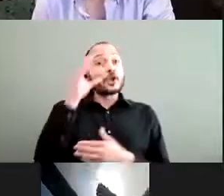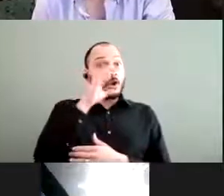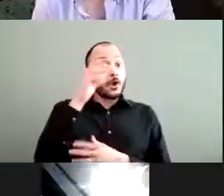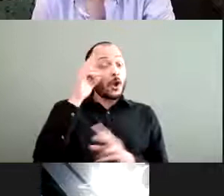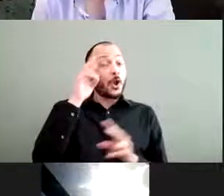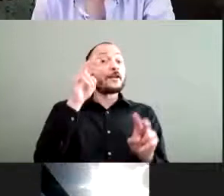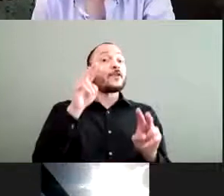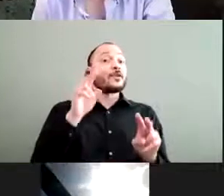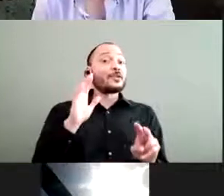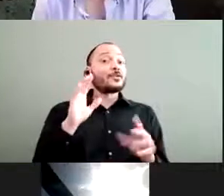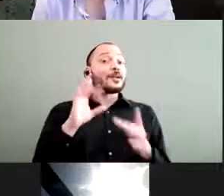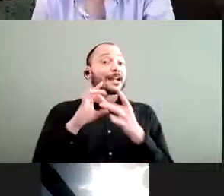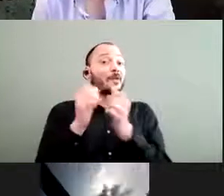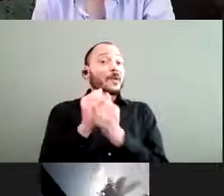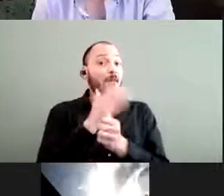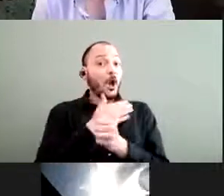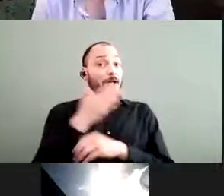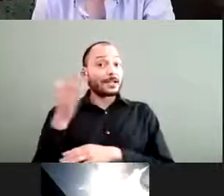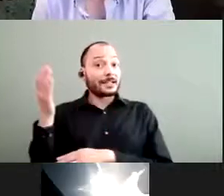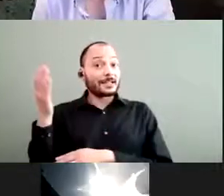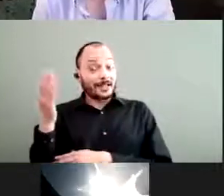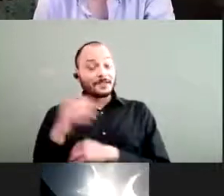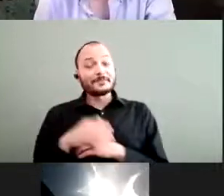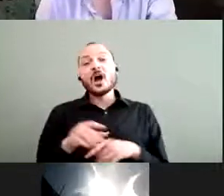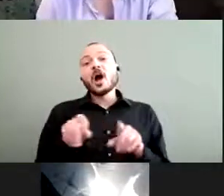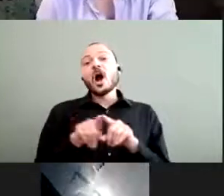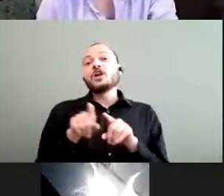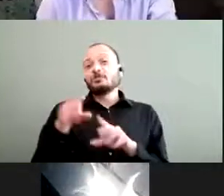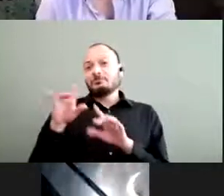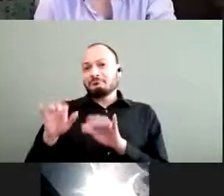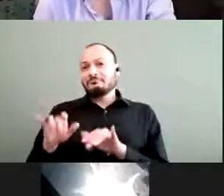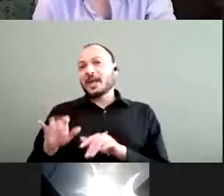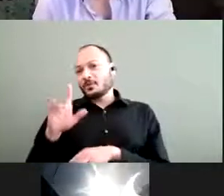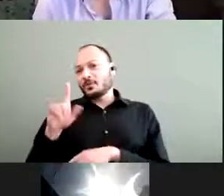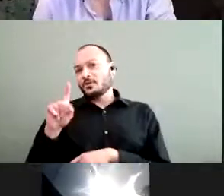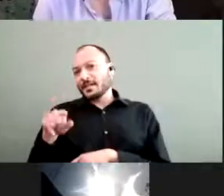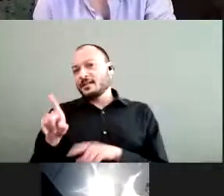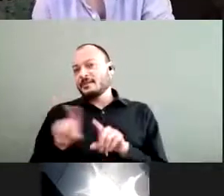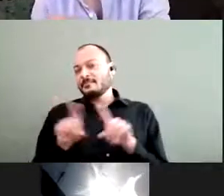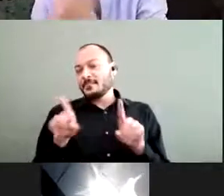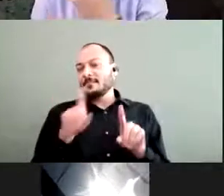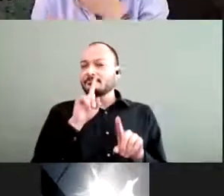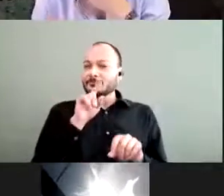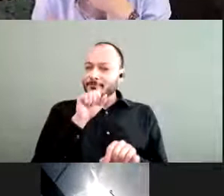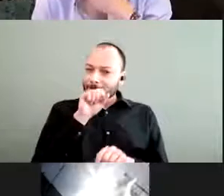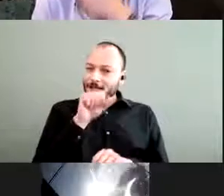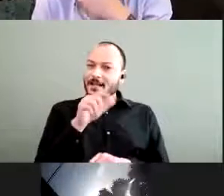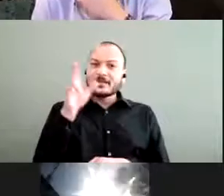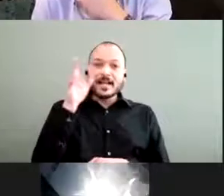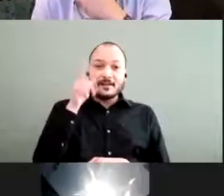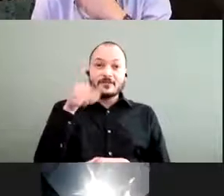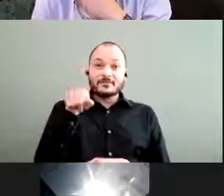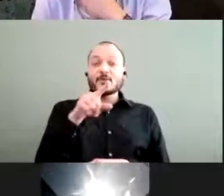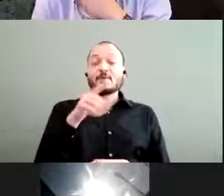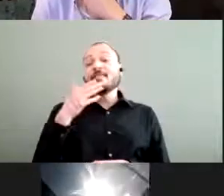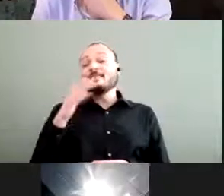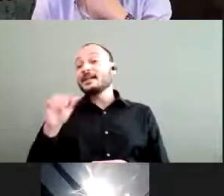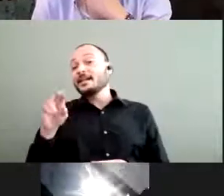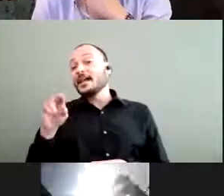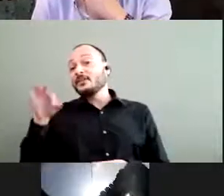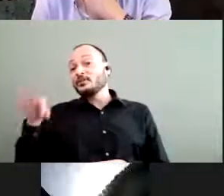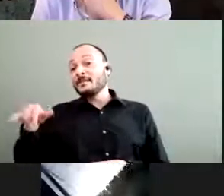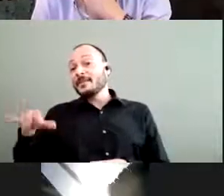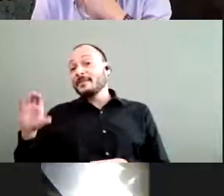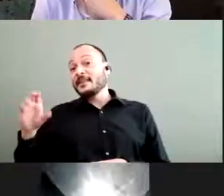our discussion. You can also start putting your questions in here, but we'd love to hear from you. Thanks, Emma, for dropping that in the chat. Who are you?